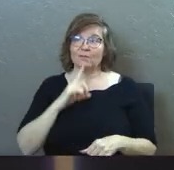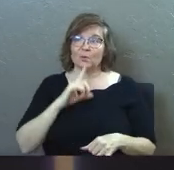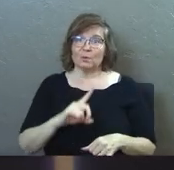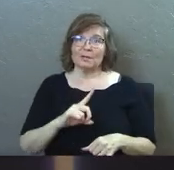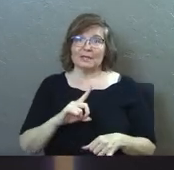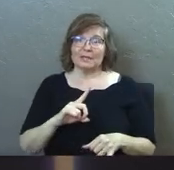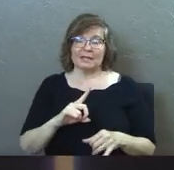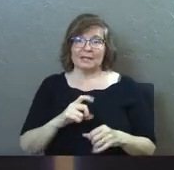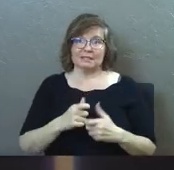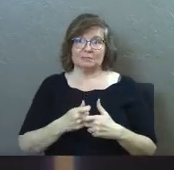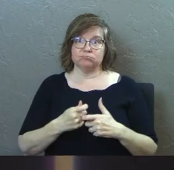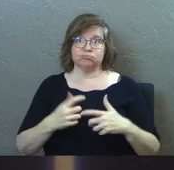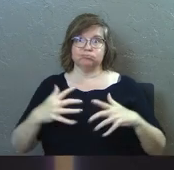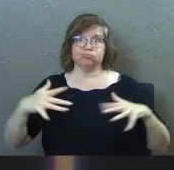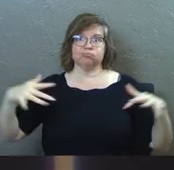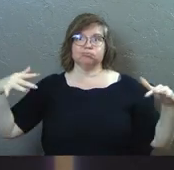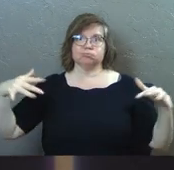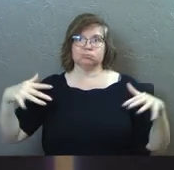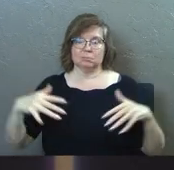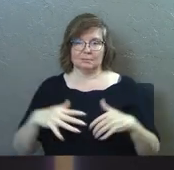really blew this thing up?